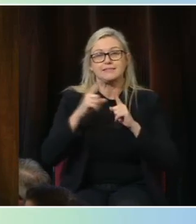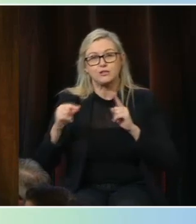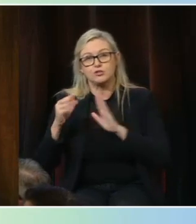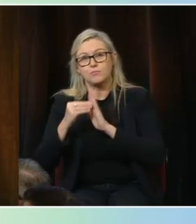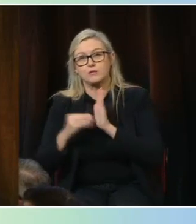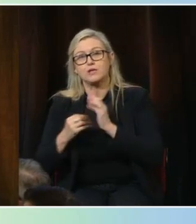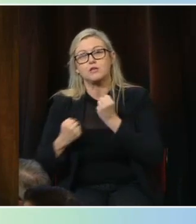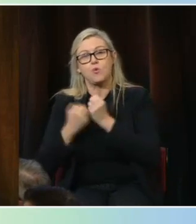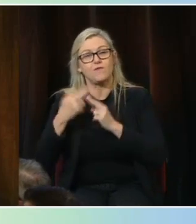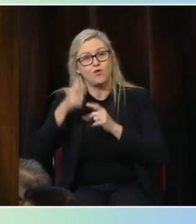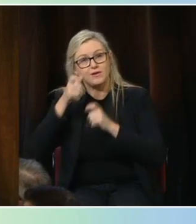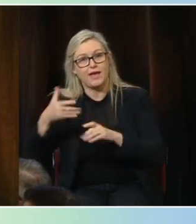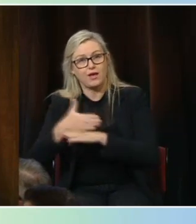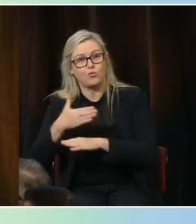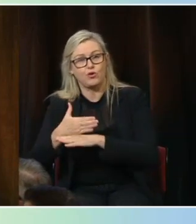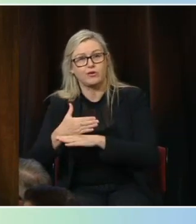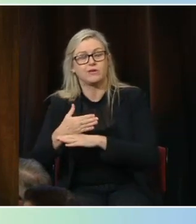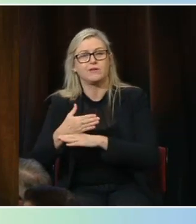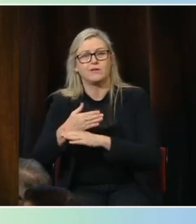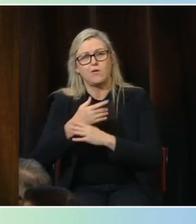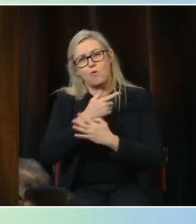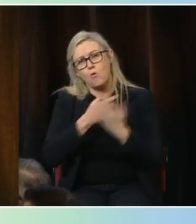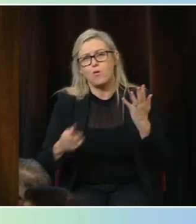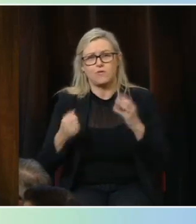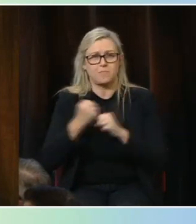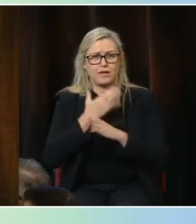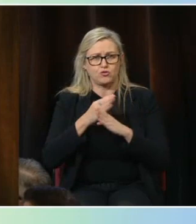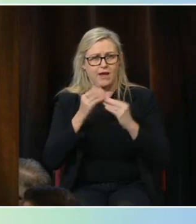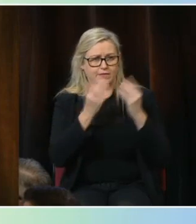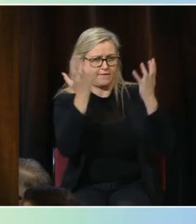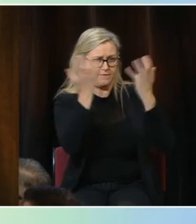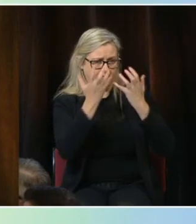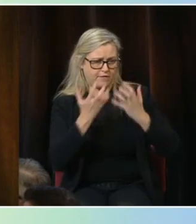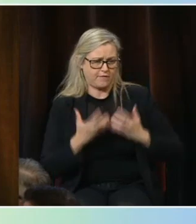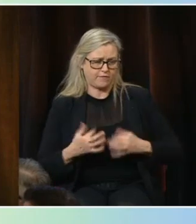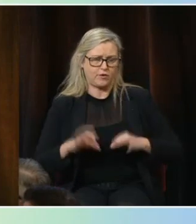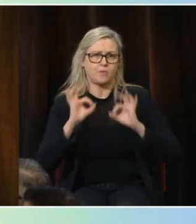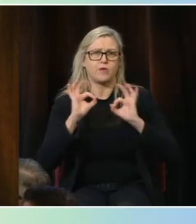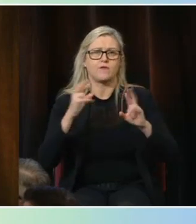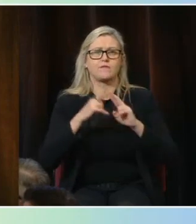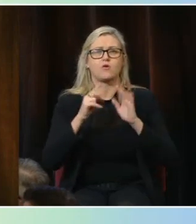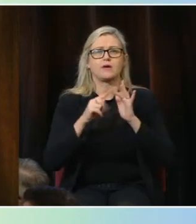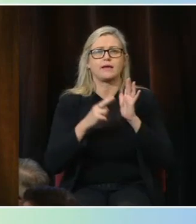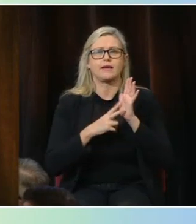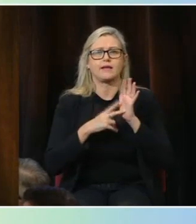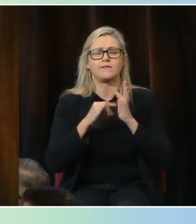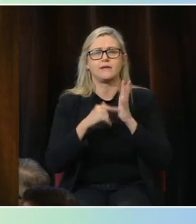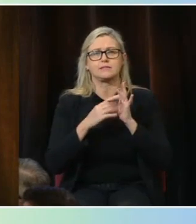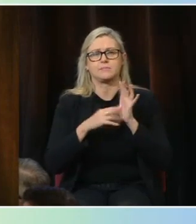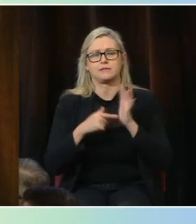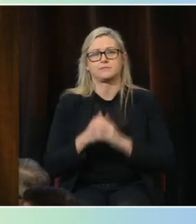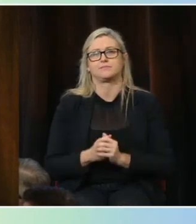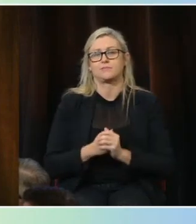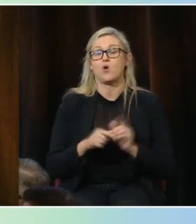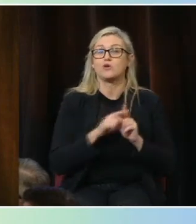support for care work to provide a positive ecosystem for investment also live is the question of the role of Australia's Central